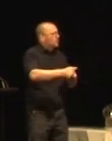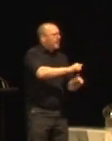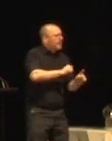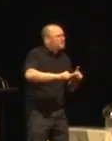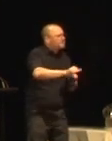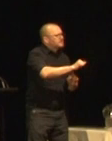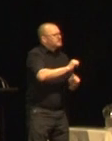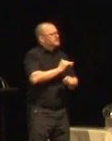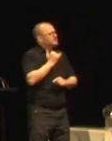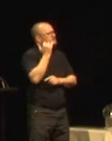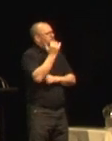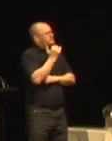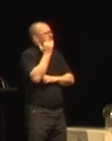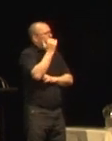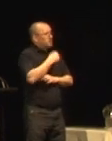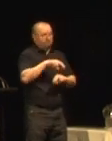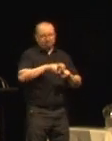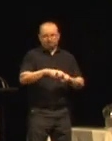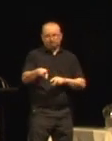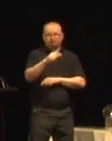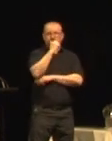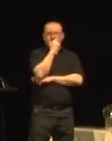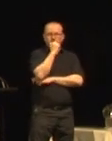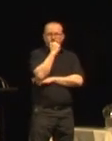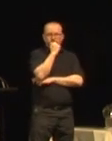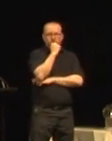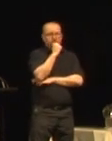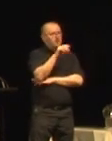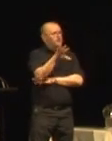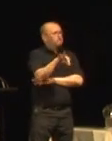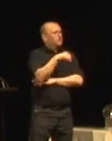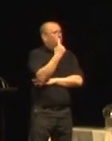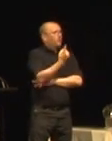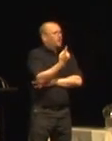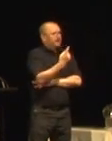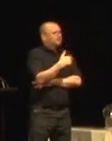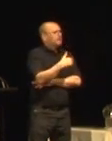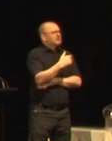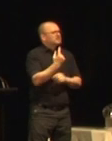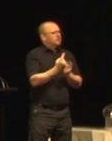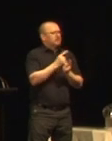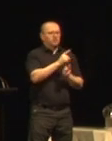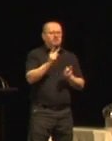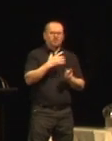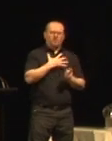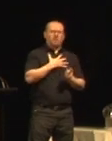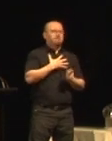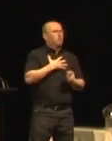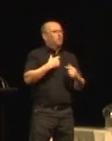moment about one of these goals, not that's the best one, but one that means something to you